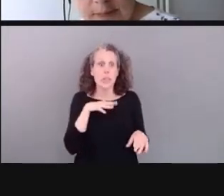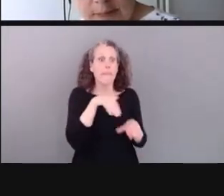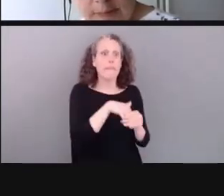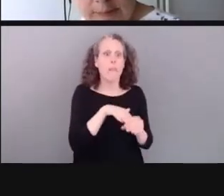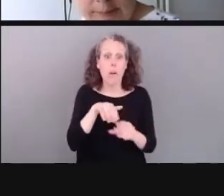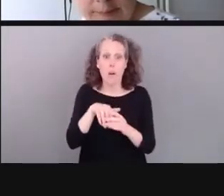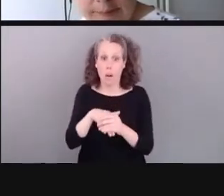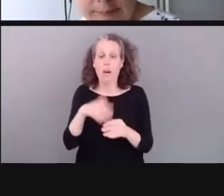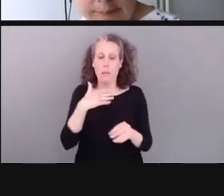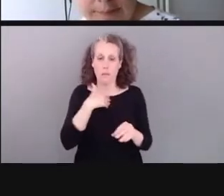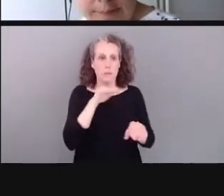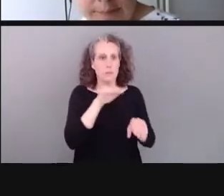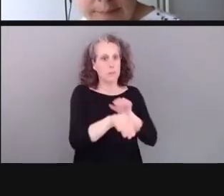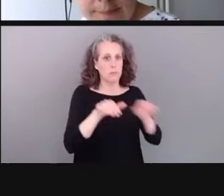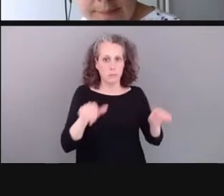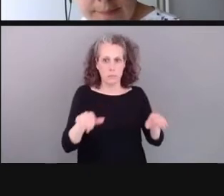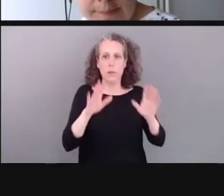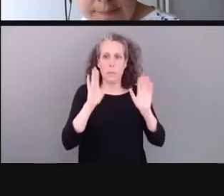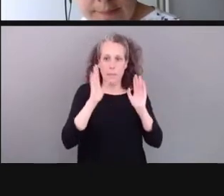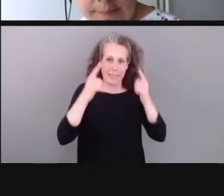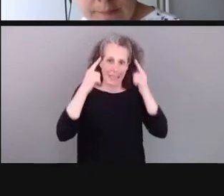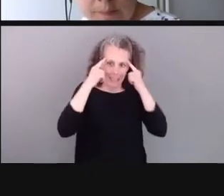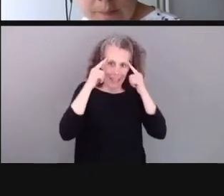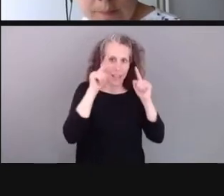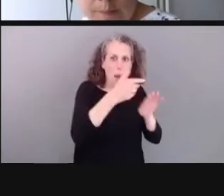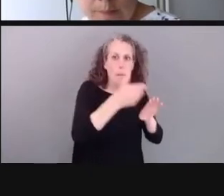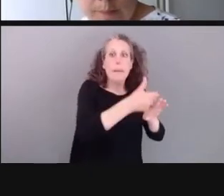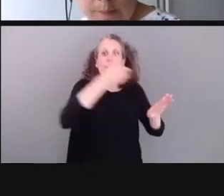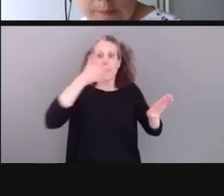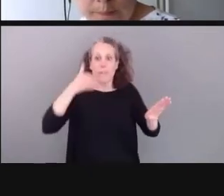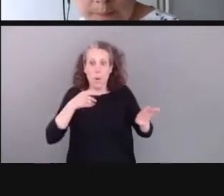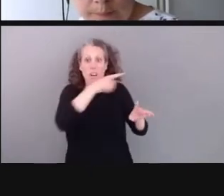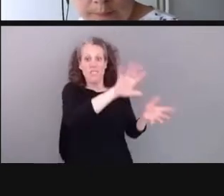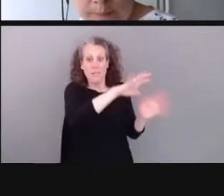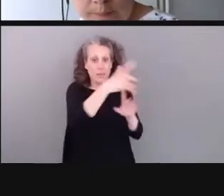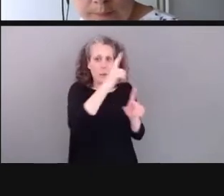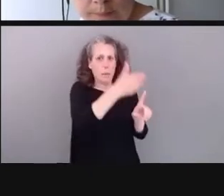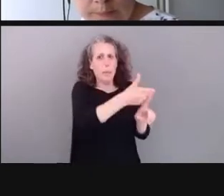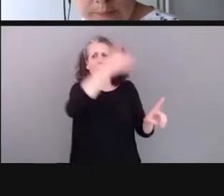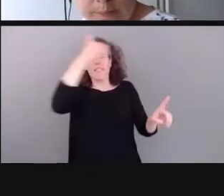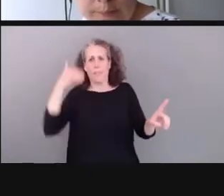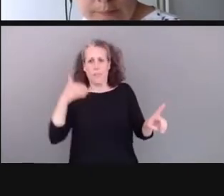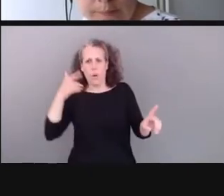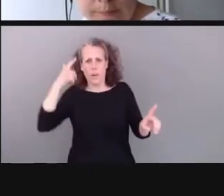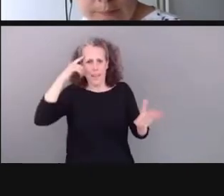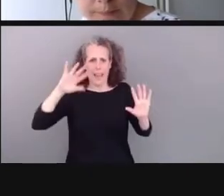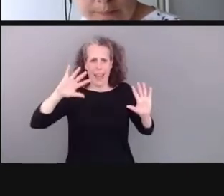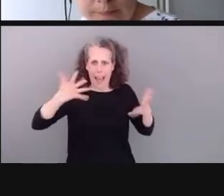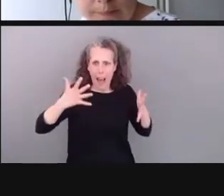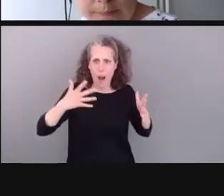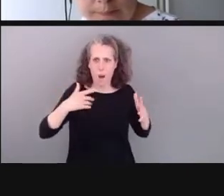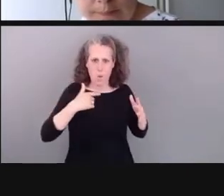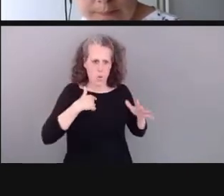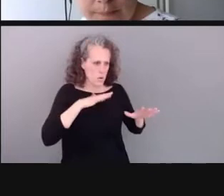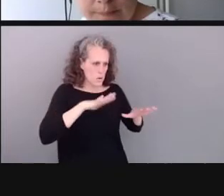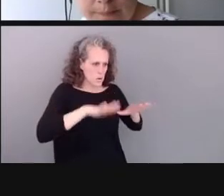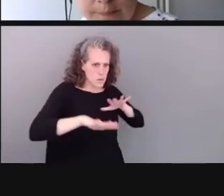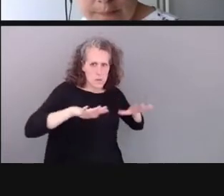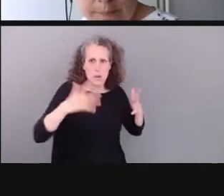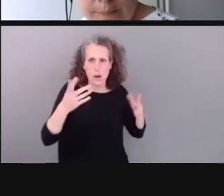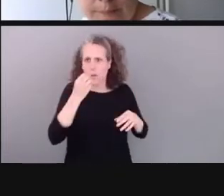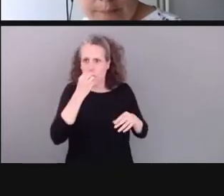promote preparedness for displacement. And you will see that in our DP, disaster preparedness guidance, there's this new